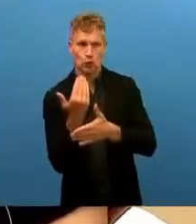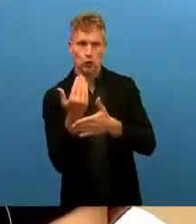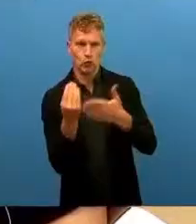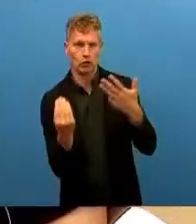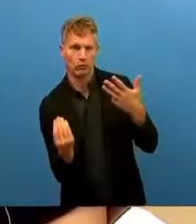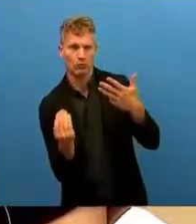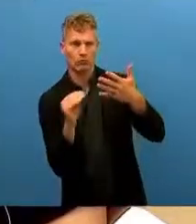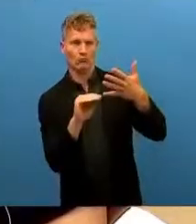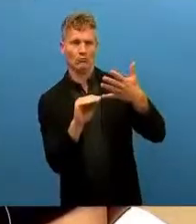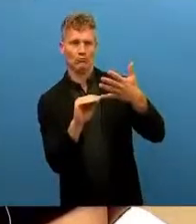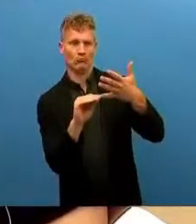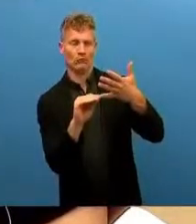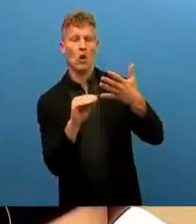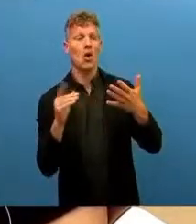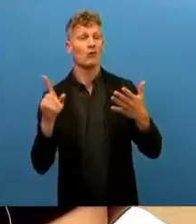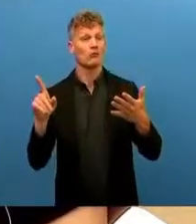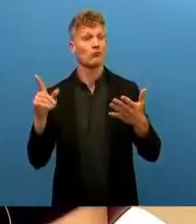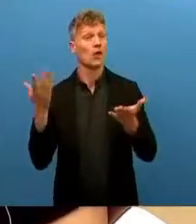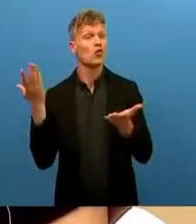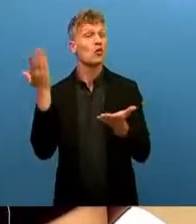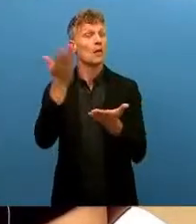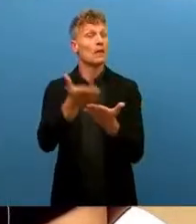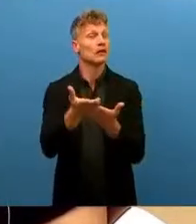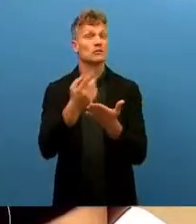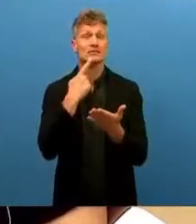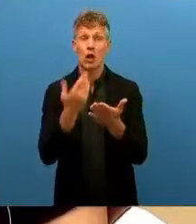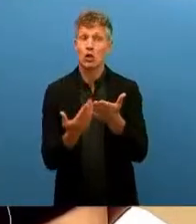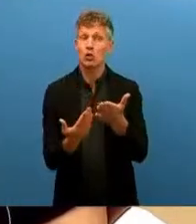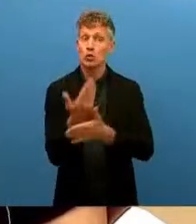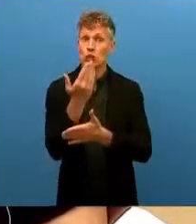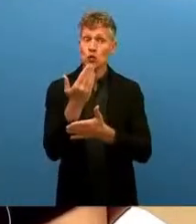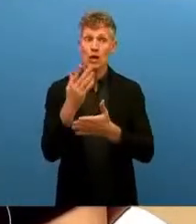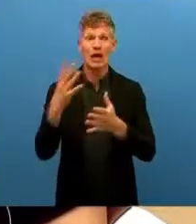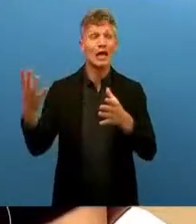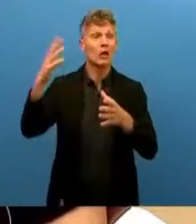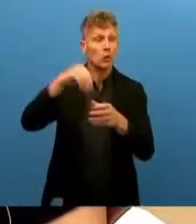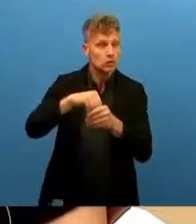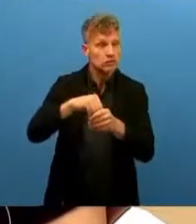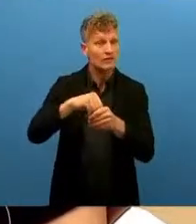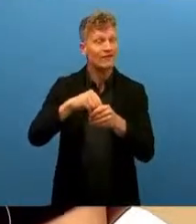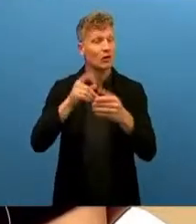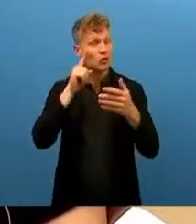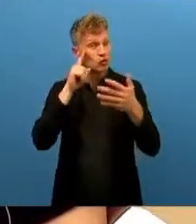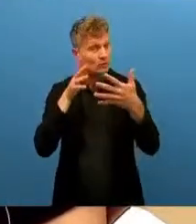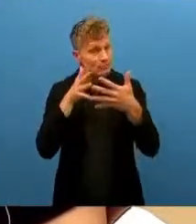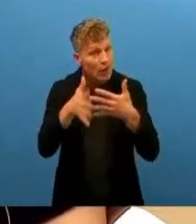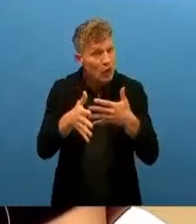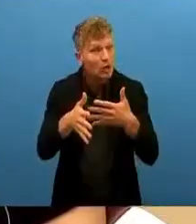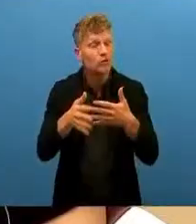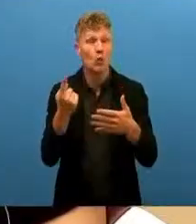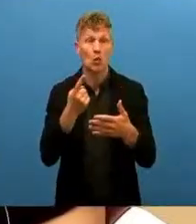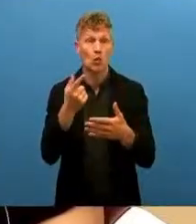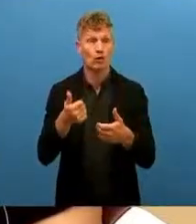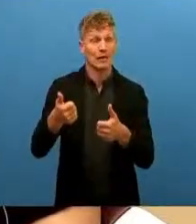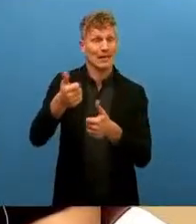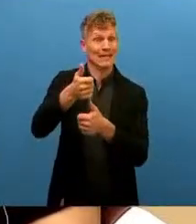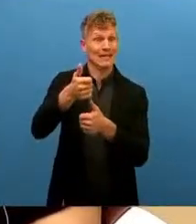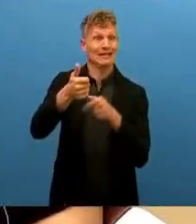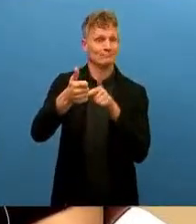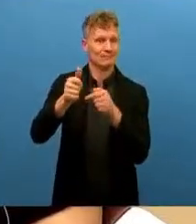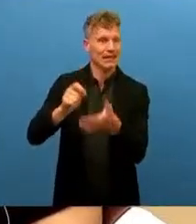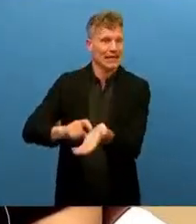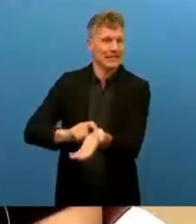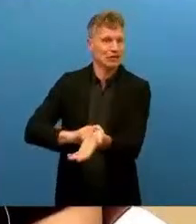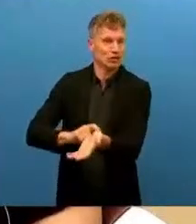to create a new transparent, inclusive, independent, Indigenous-led mechanisms with equal representation from